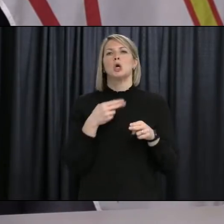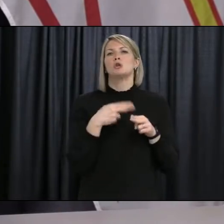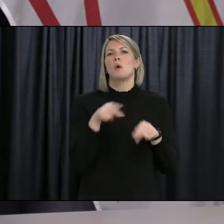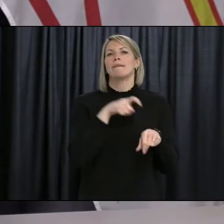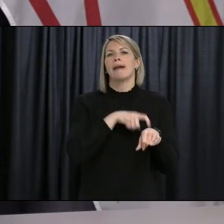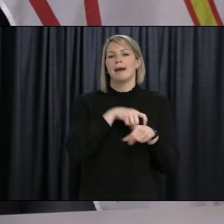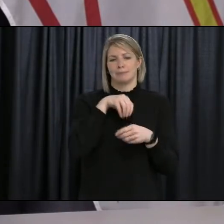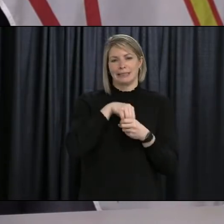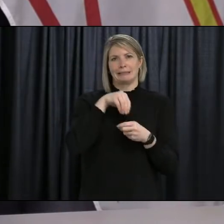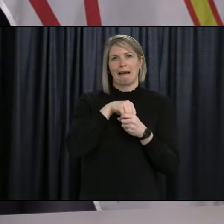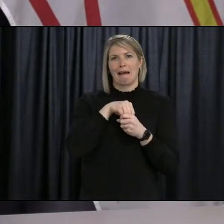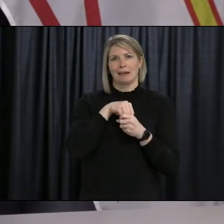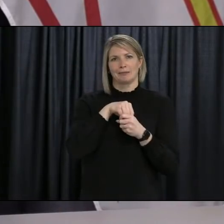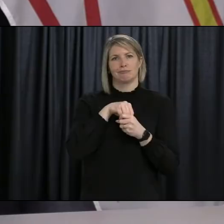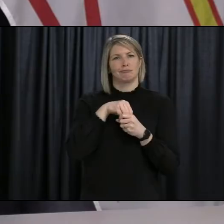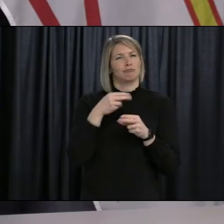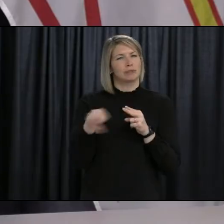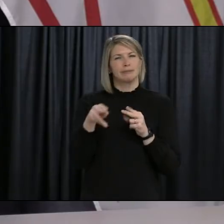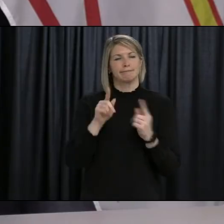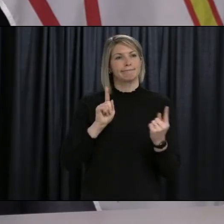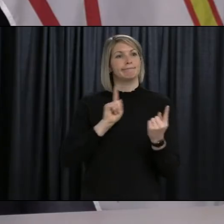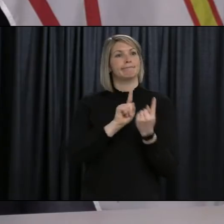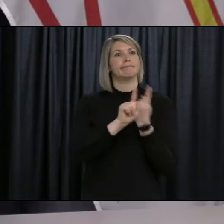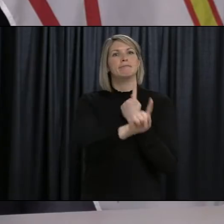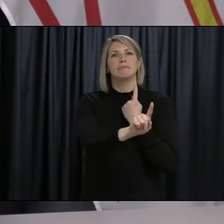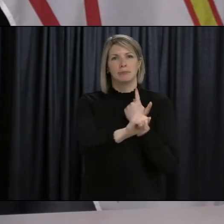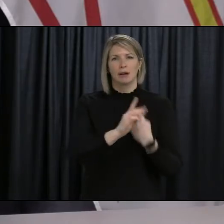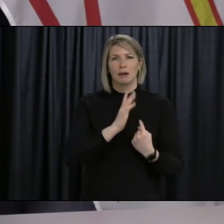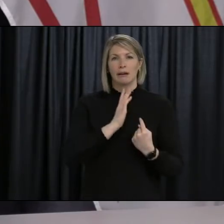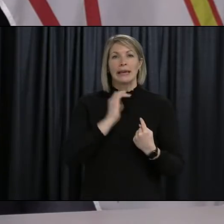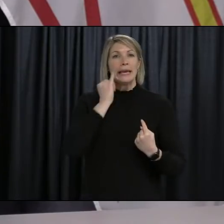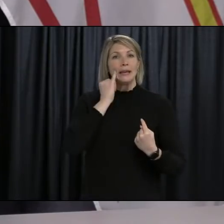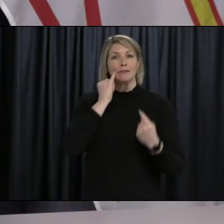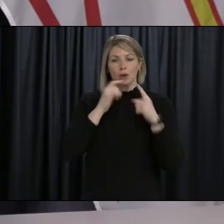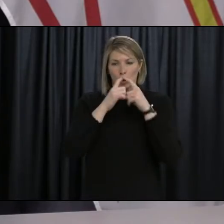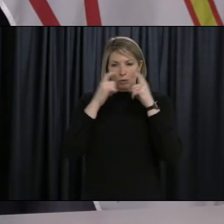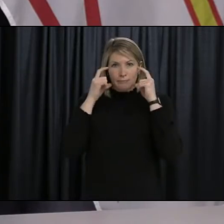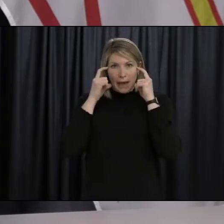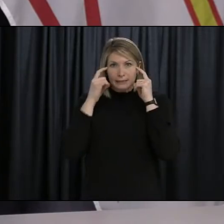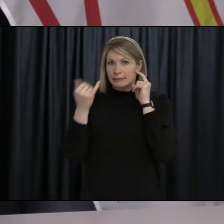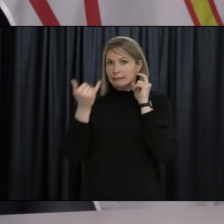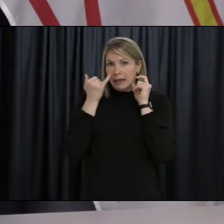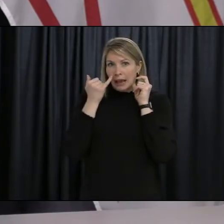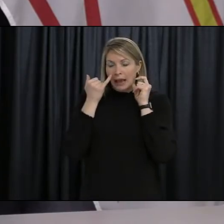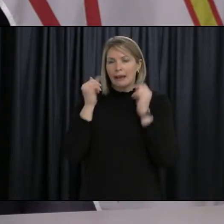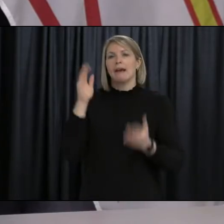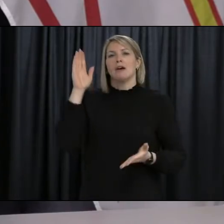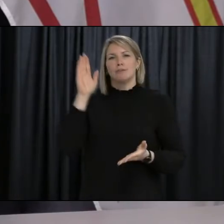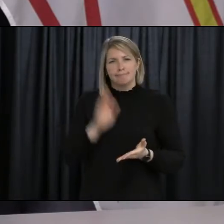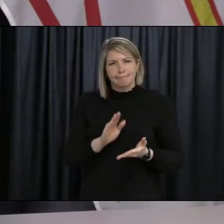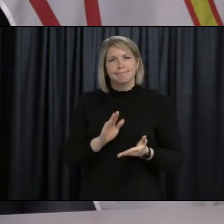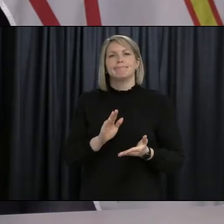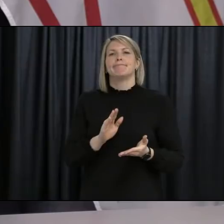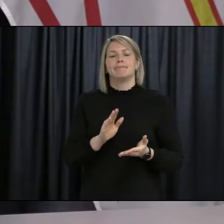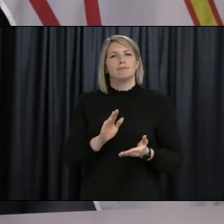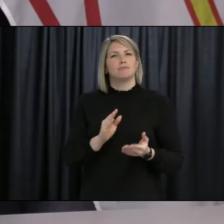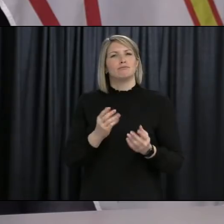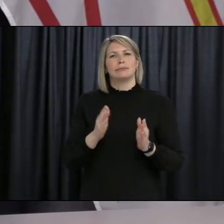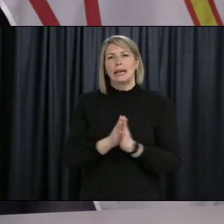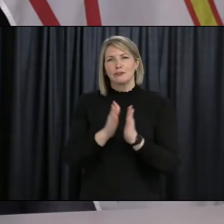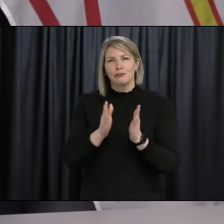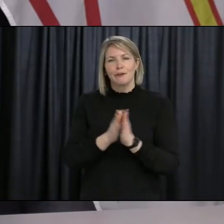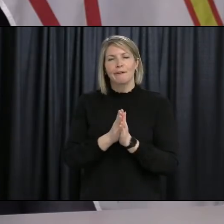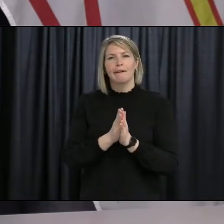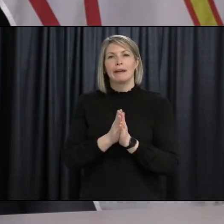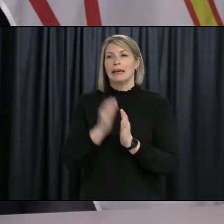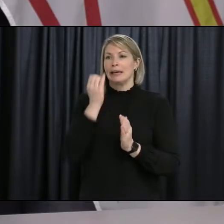them, then, you know, the risk is lower. If we're wearing our masks, the risk is lower again. If we're washing our hands carefully, the risk is lower